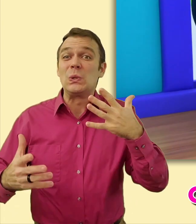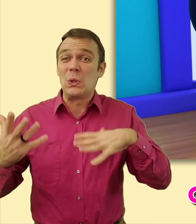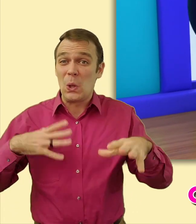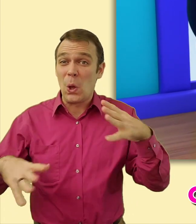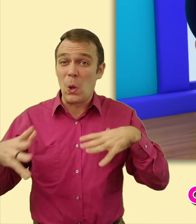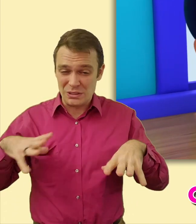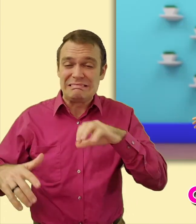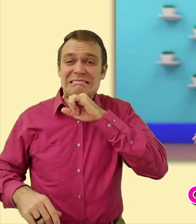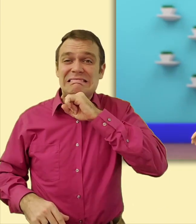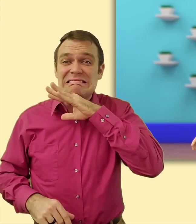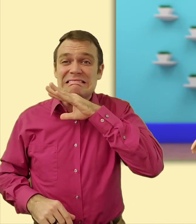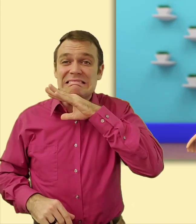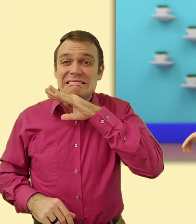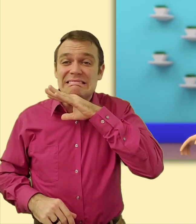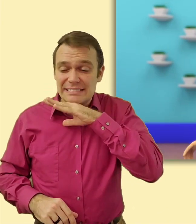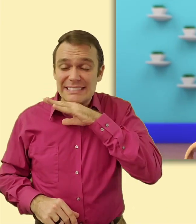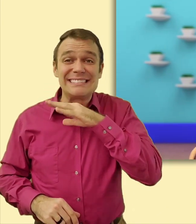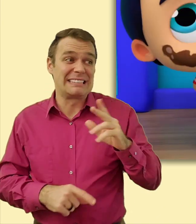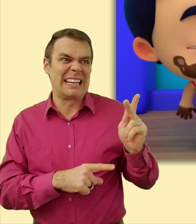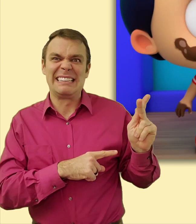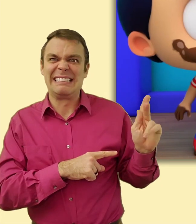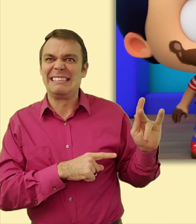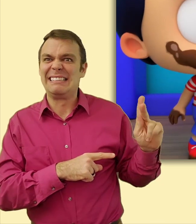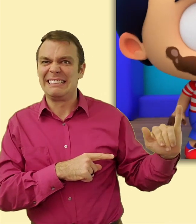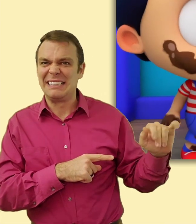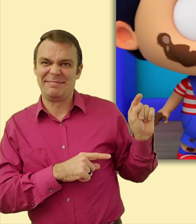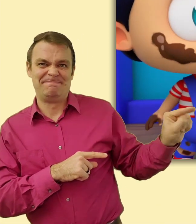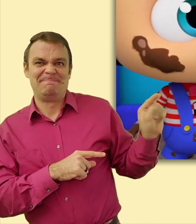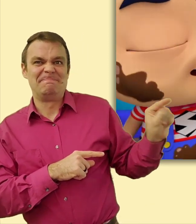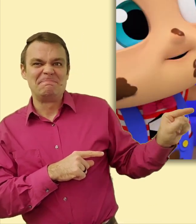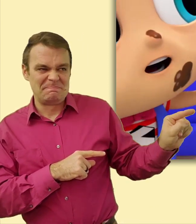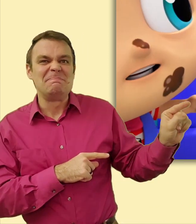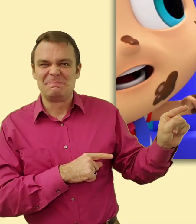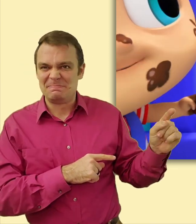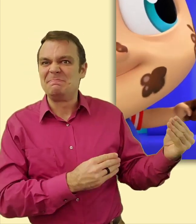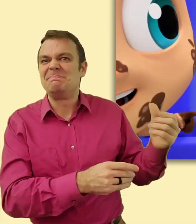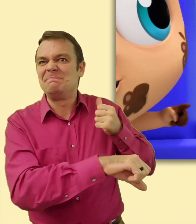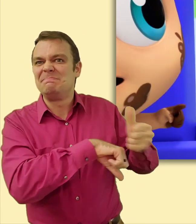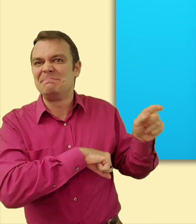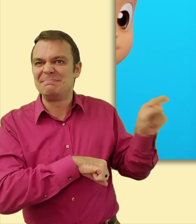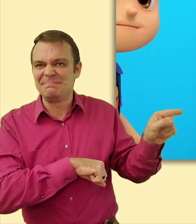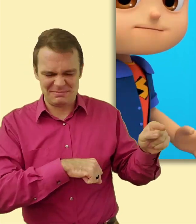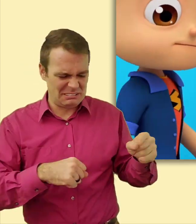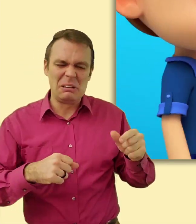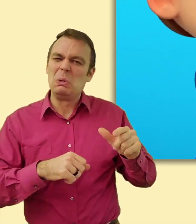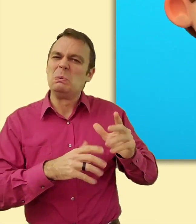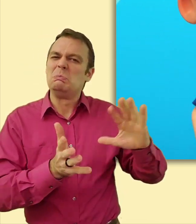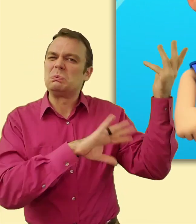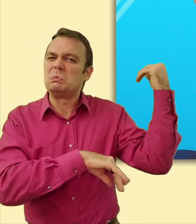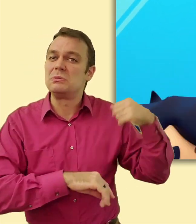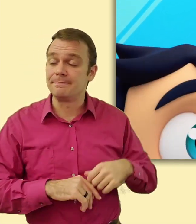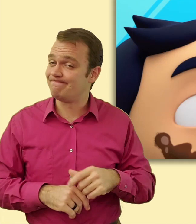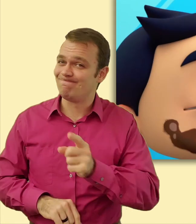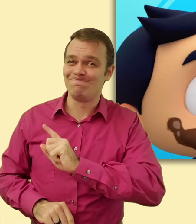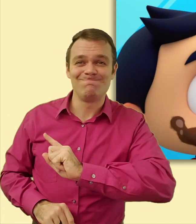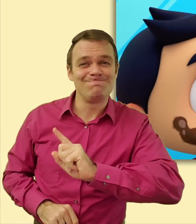Uh-oh, our clothes are dirty now, uh-oh. Kiki must have stepped on them, they really are a mess.